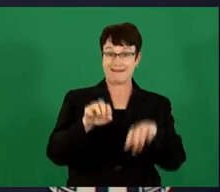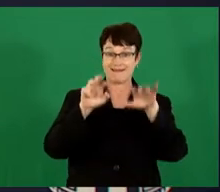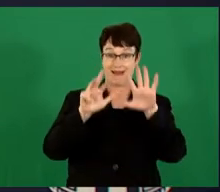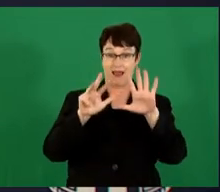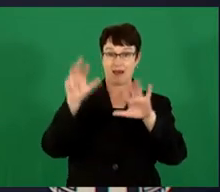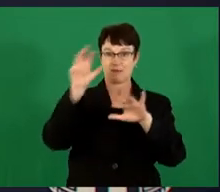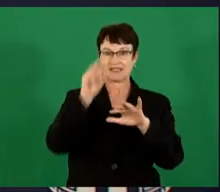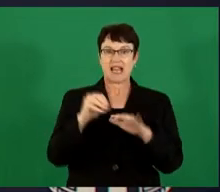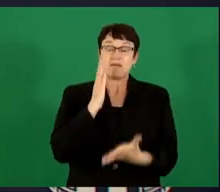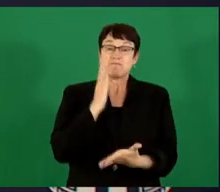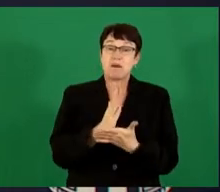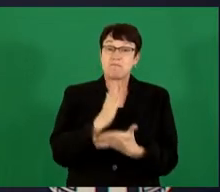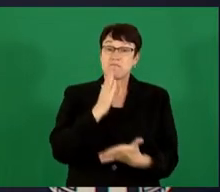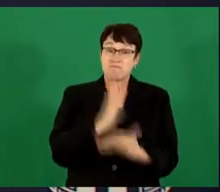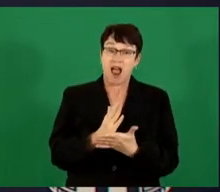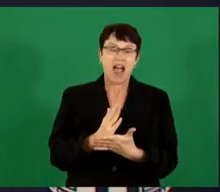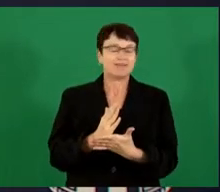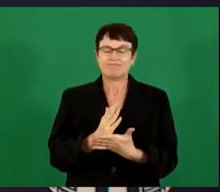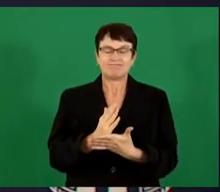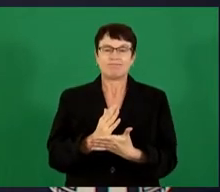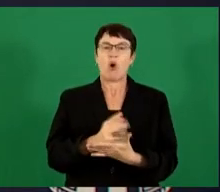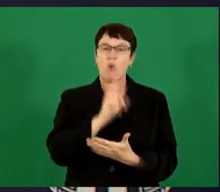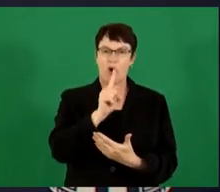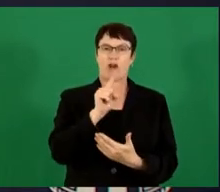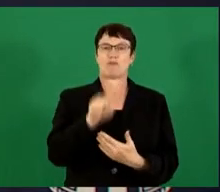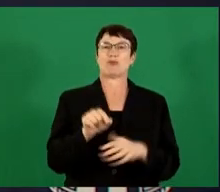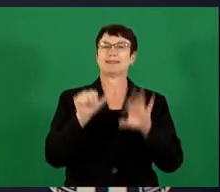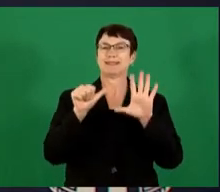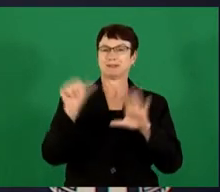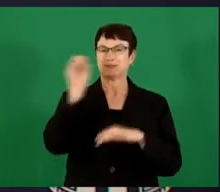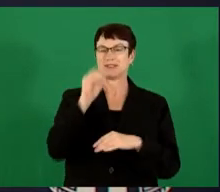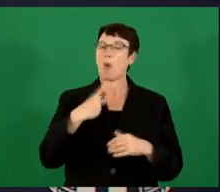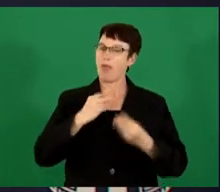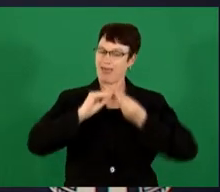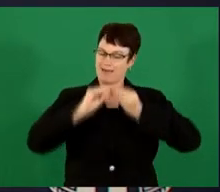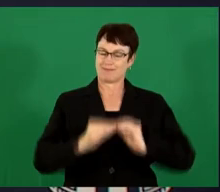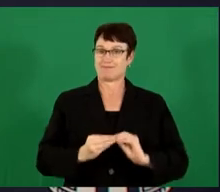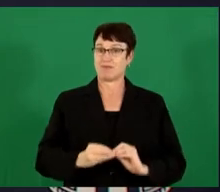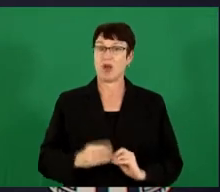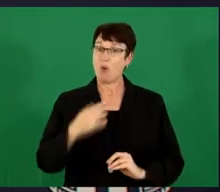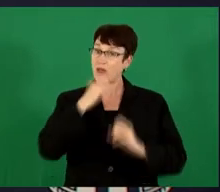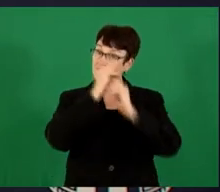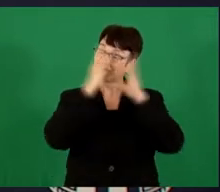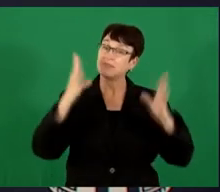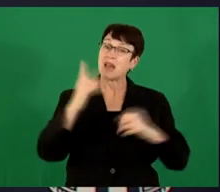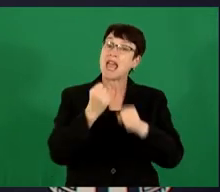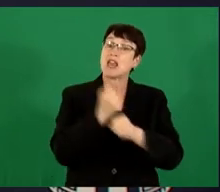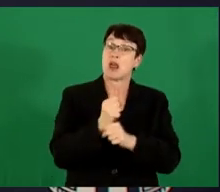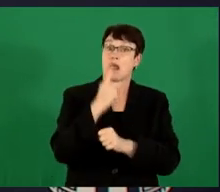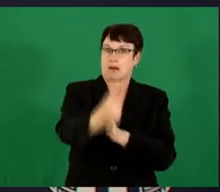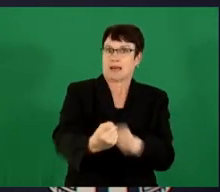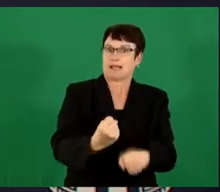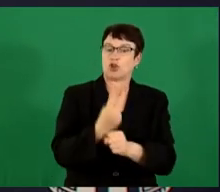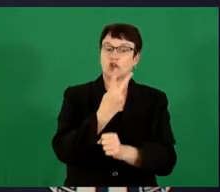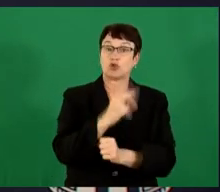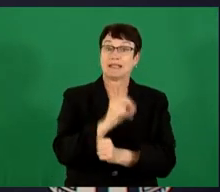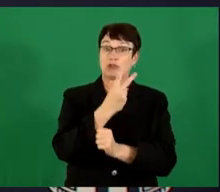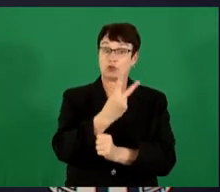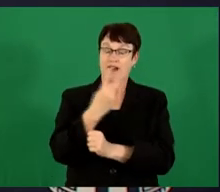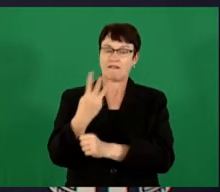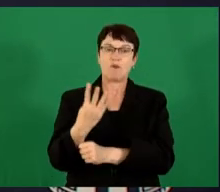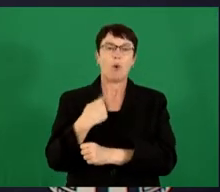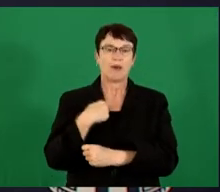1.6%. We expect better growth in 2024 at 2.6%.